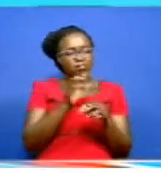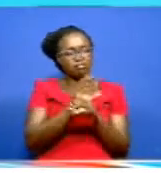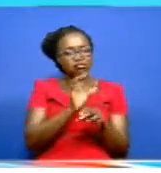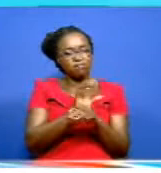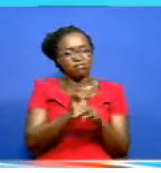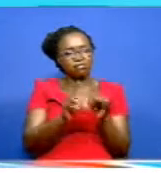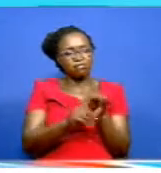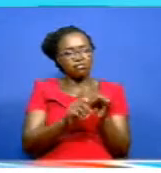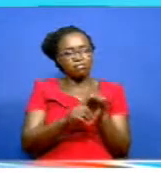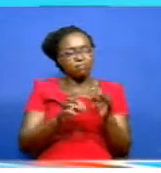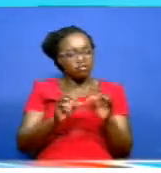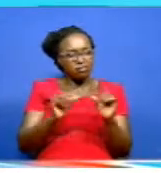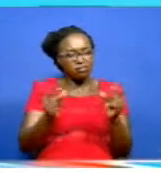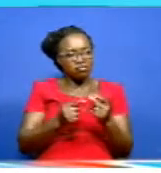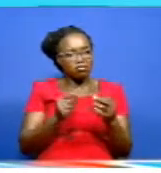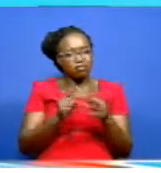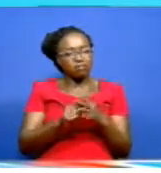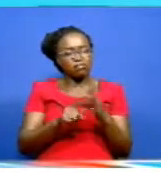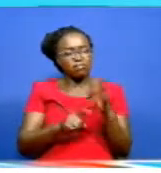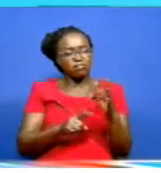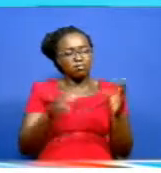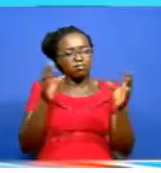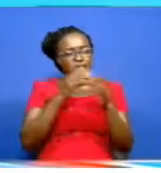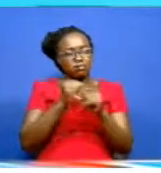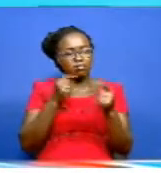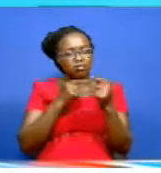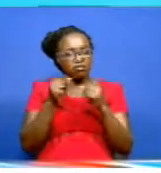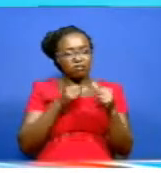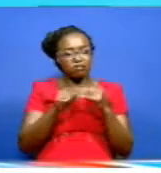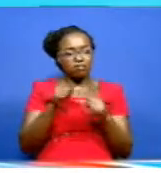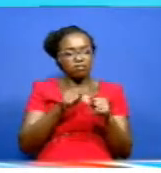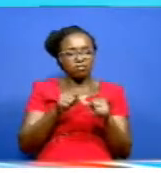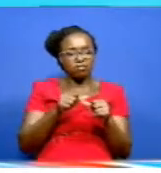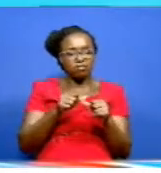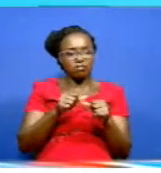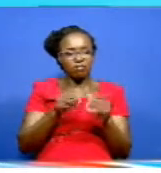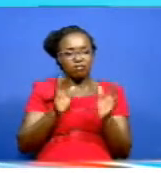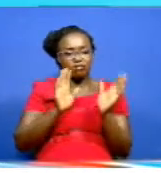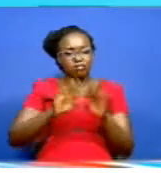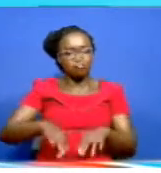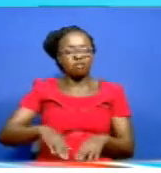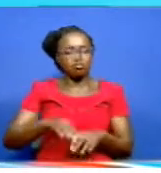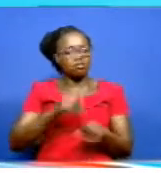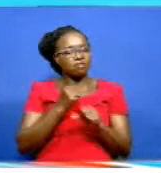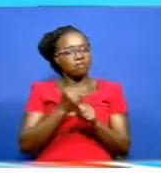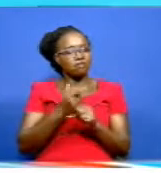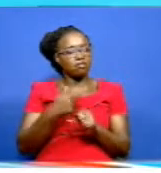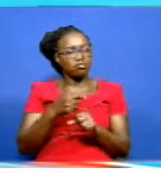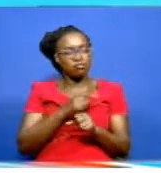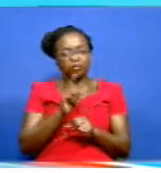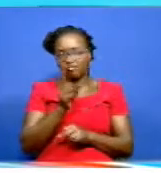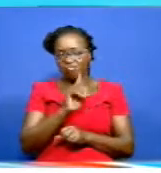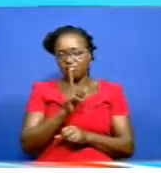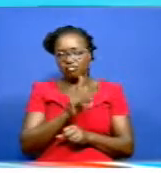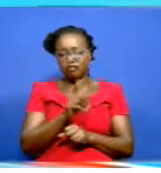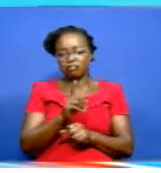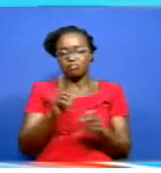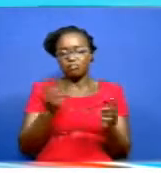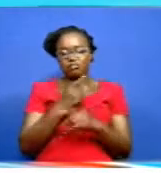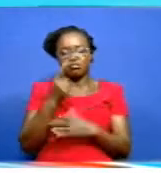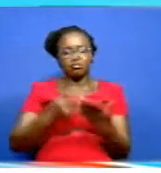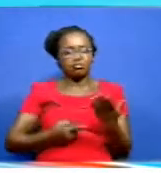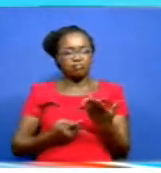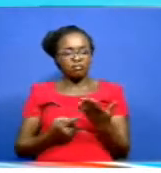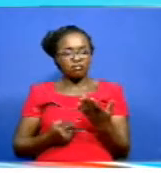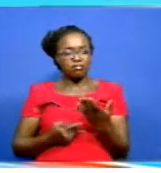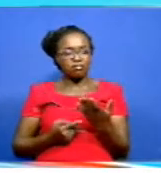in groupings, in meetings. Of course, the president did talk about let's not drop our guard. Of course, somebody was asking, what is the difference